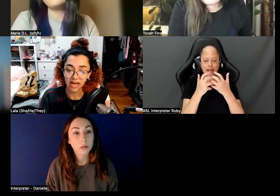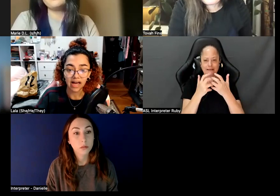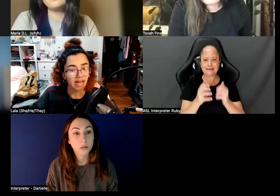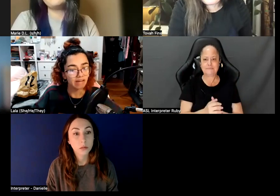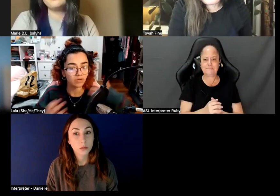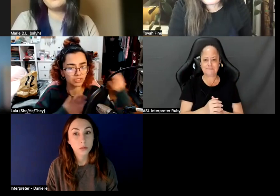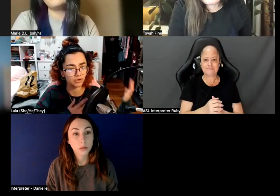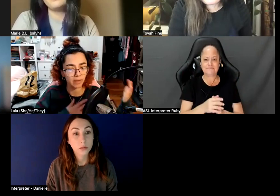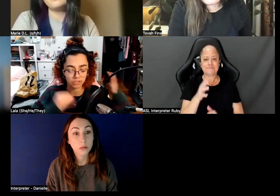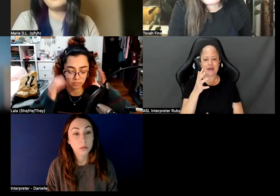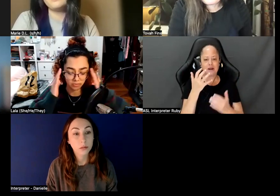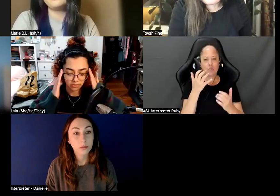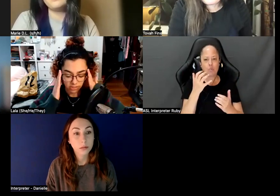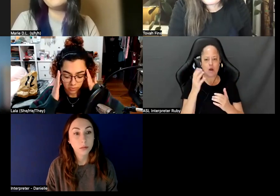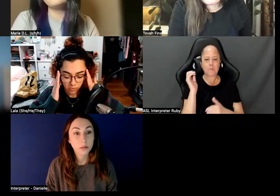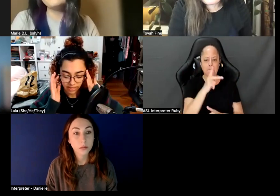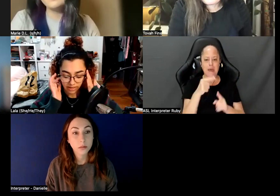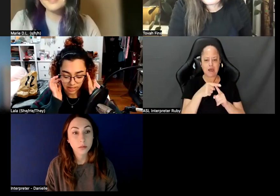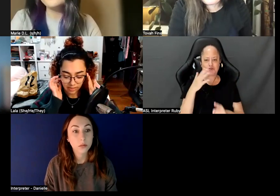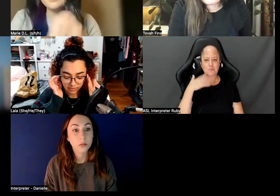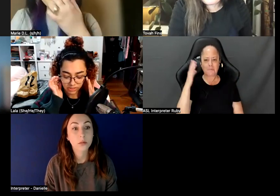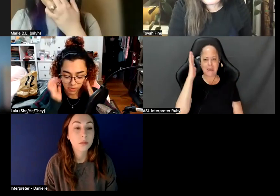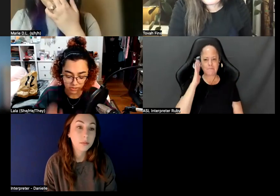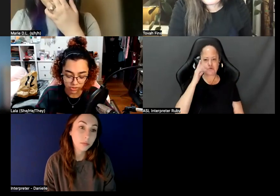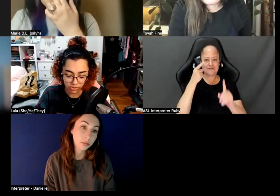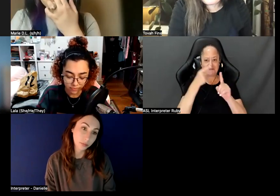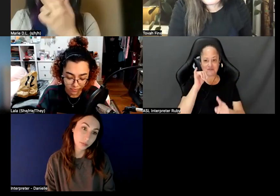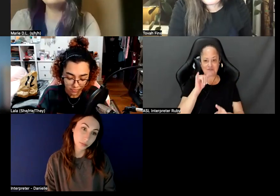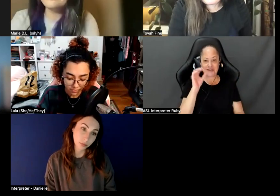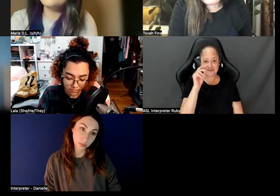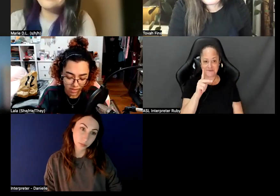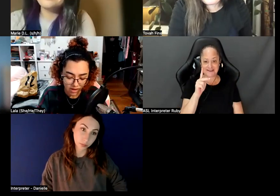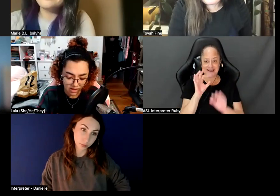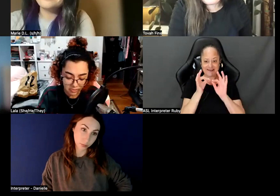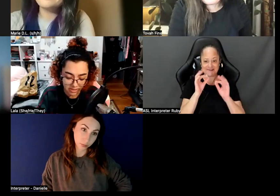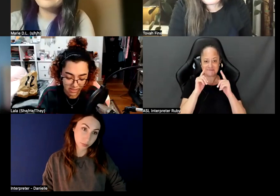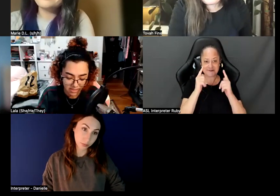And yeah, I kind of wanted to go back to my previous point, if that's okay too.